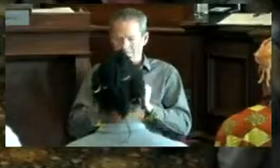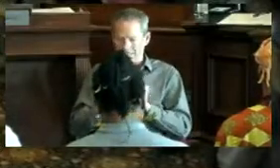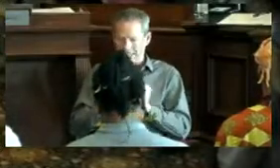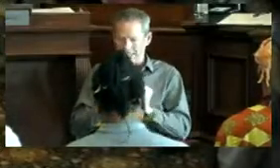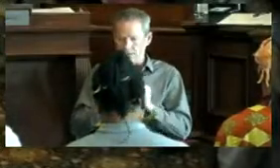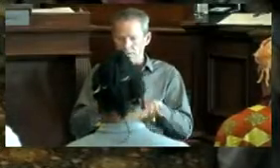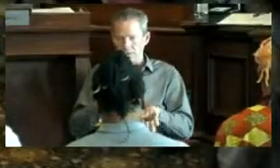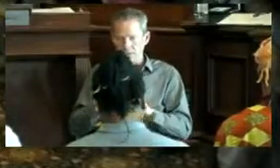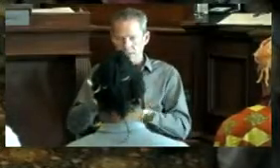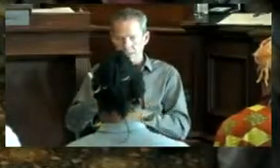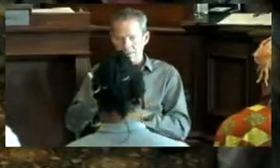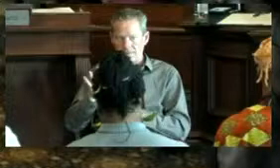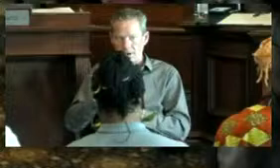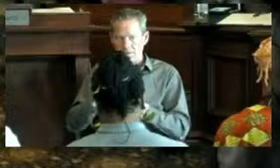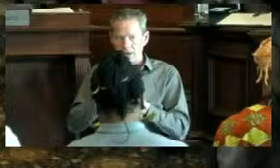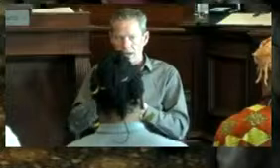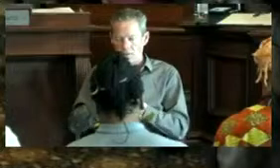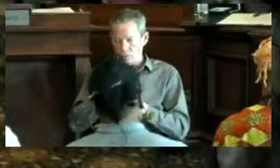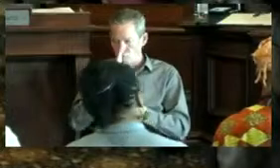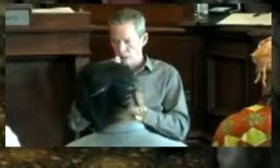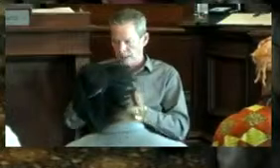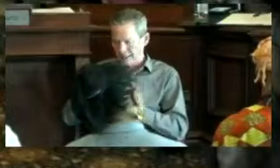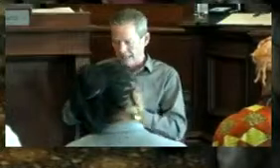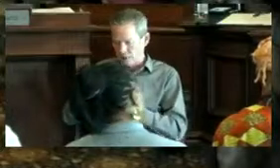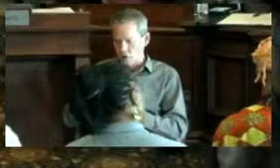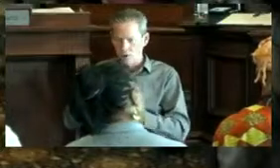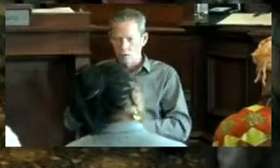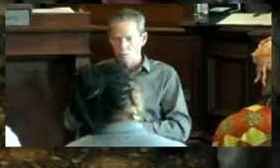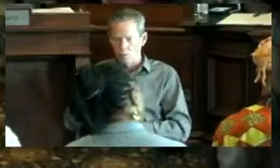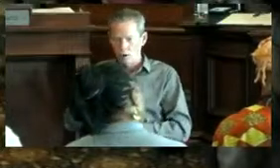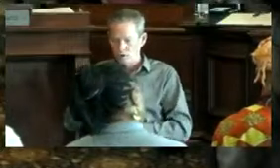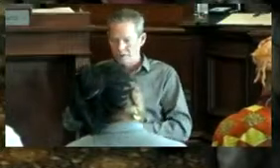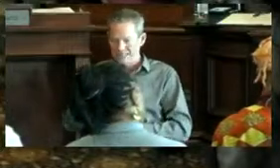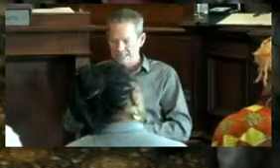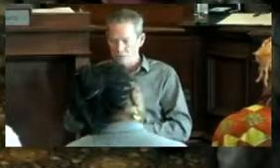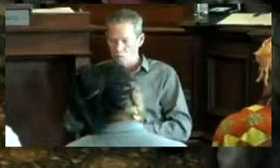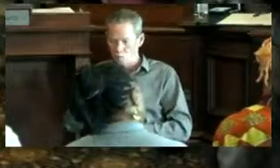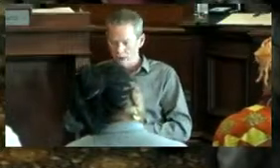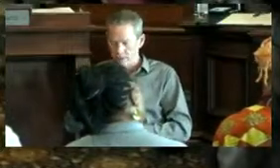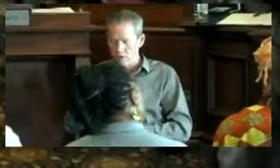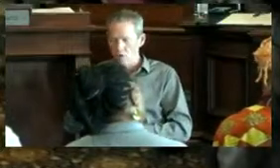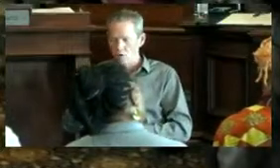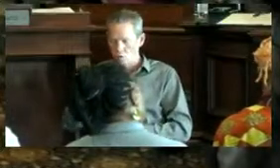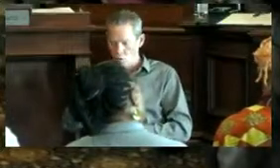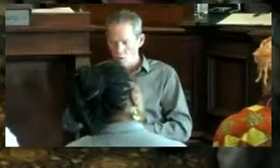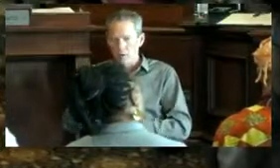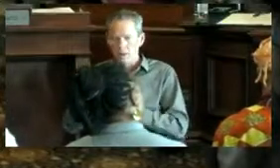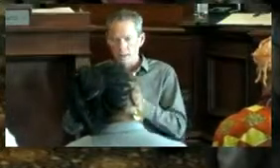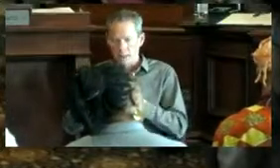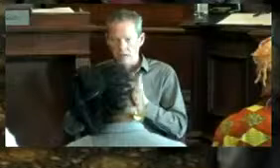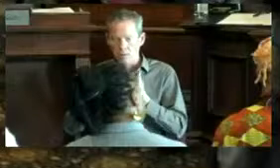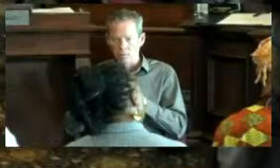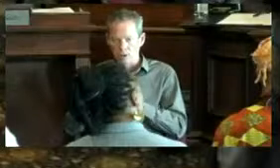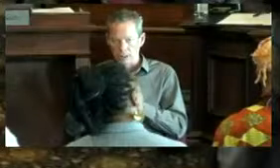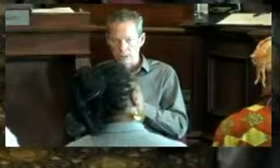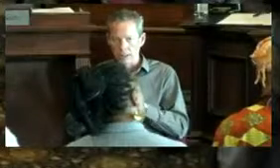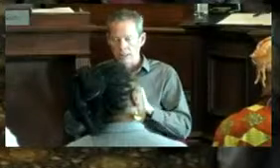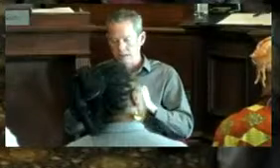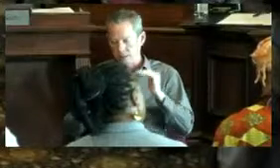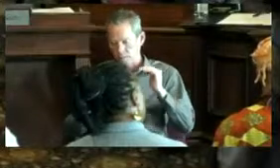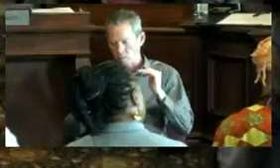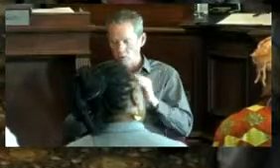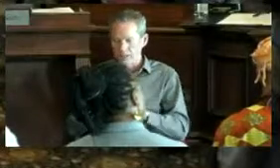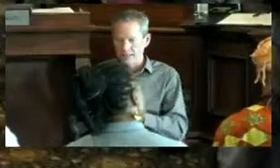spent 75 hours directly engaging Rochester's East, West, North Side communities